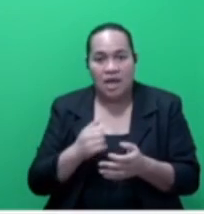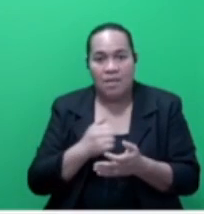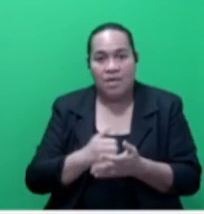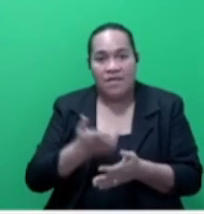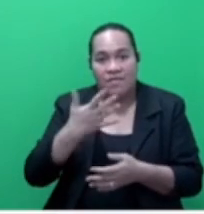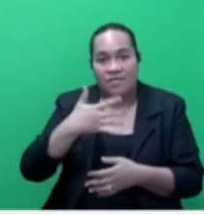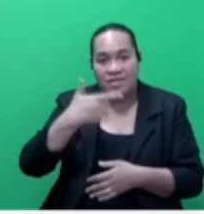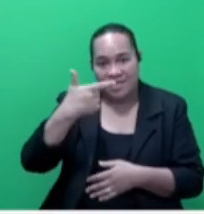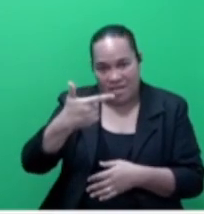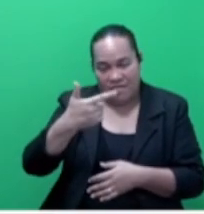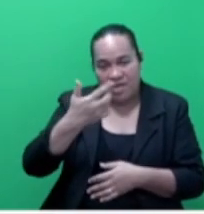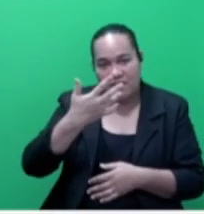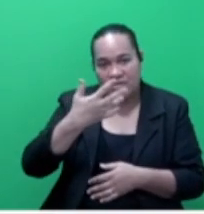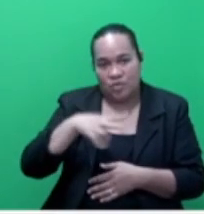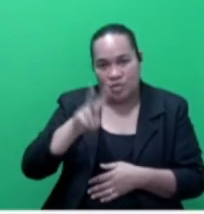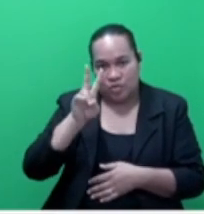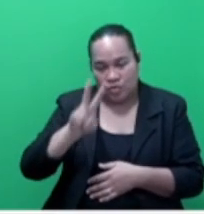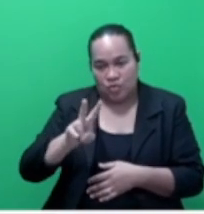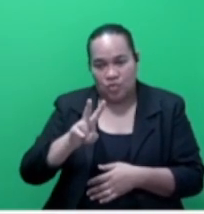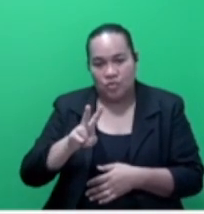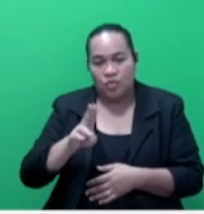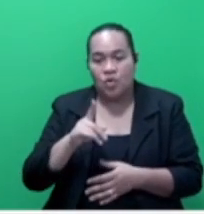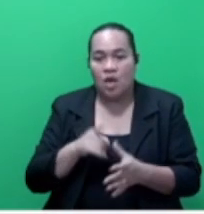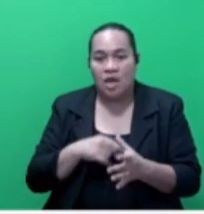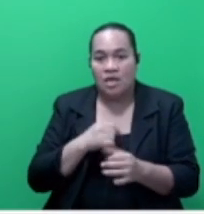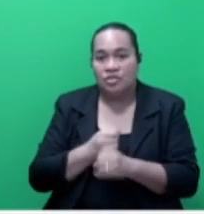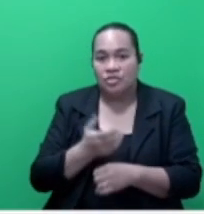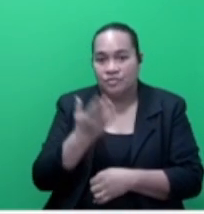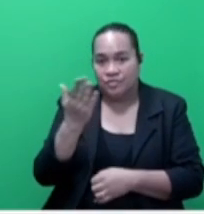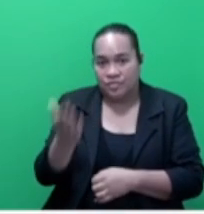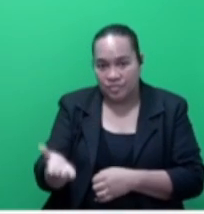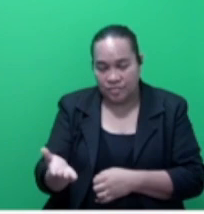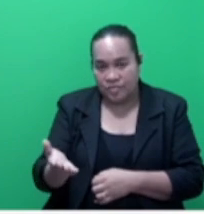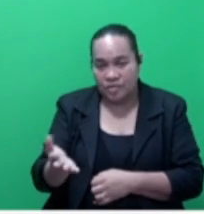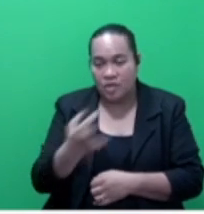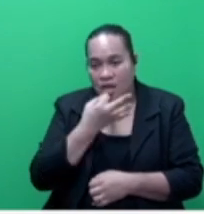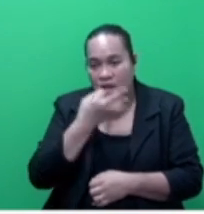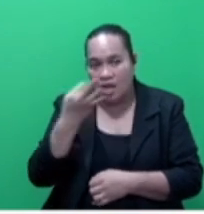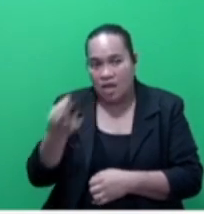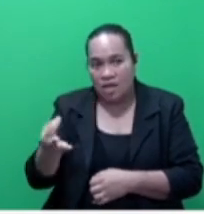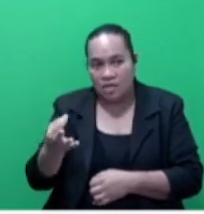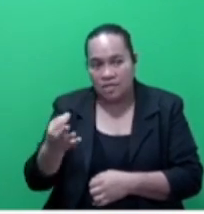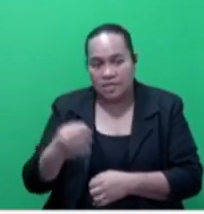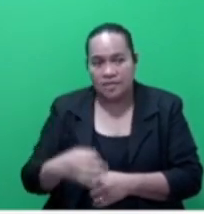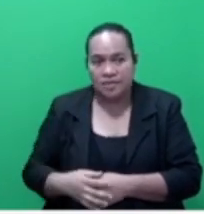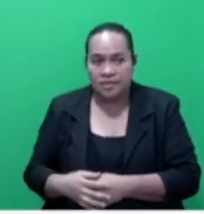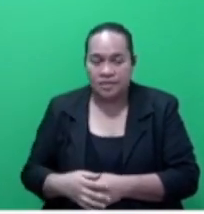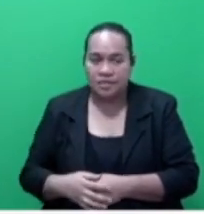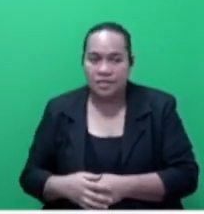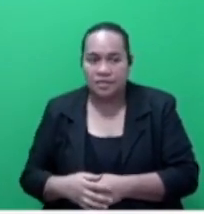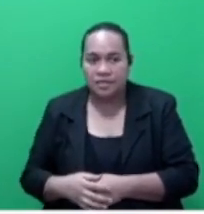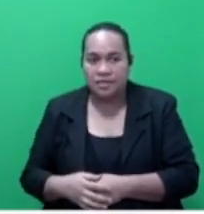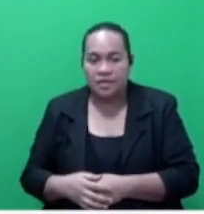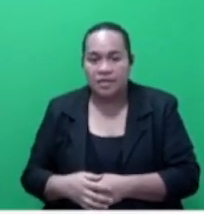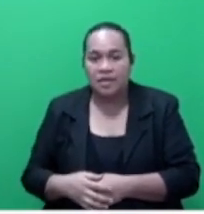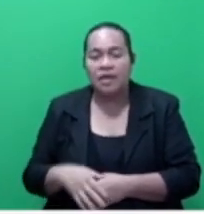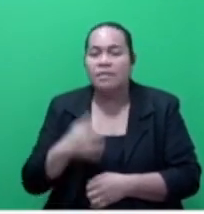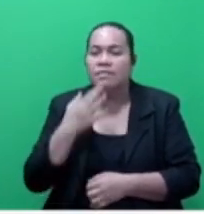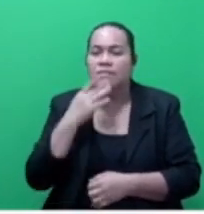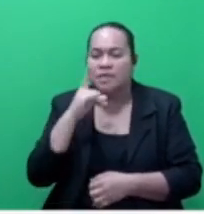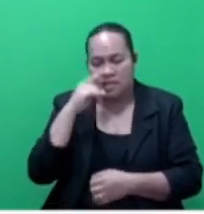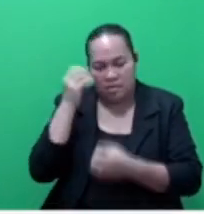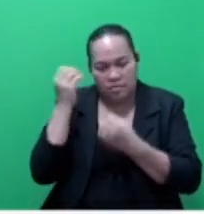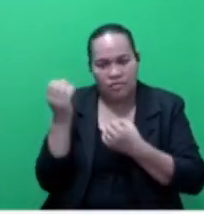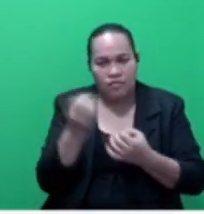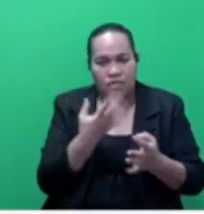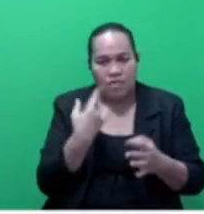5722 of the Attorney General, Minister of Economy, Civil Service, Communications, Housing and Community Development. Can the Minister update Parliament